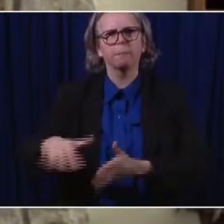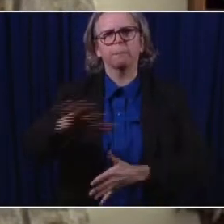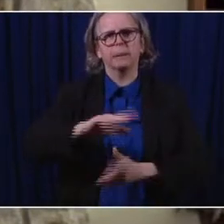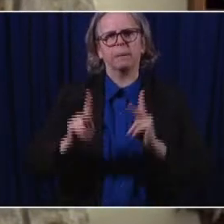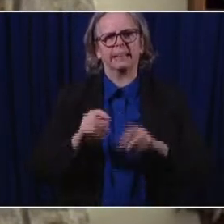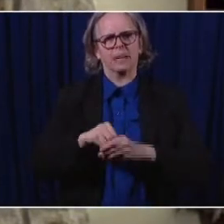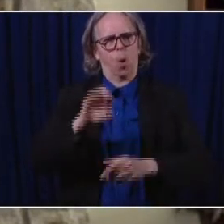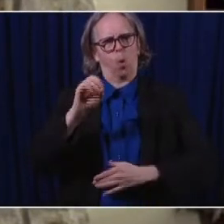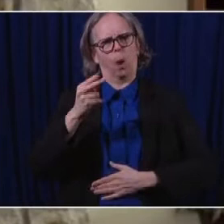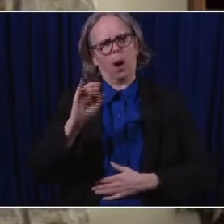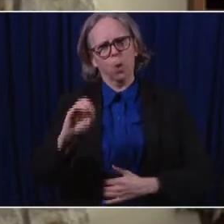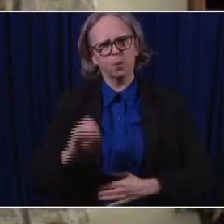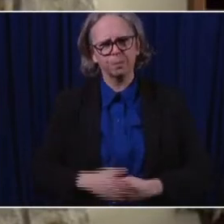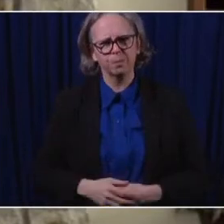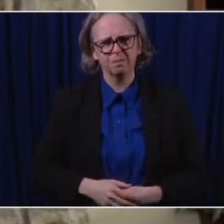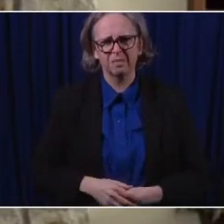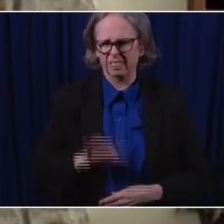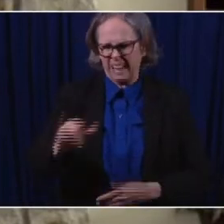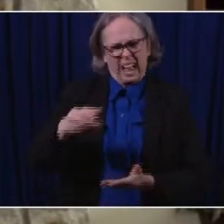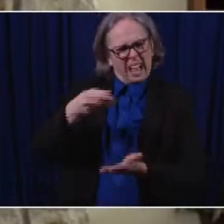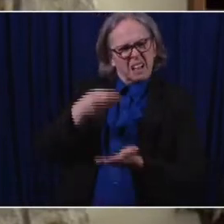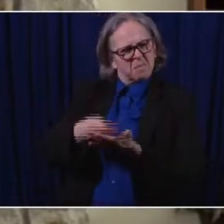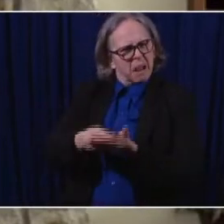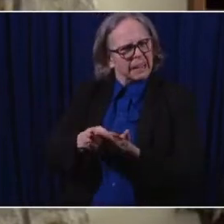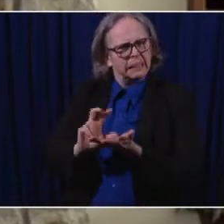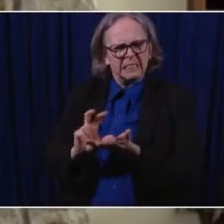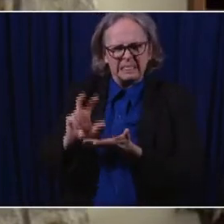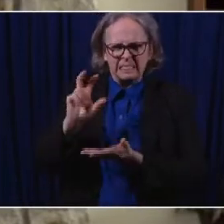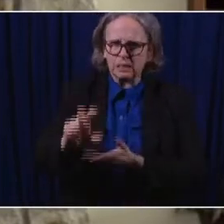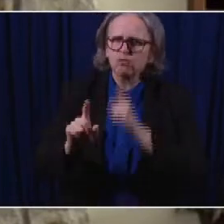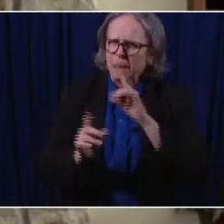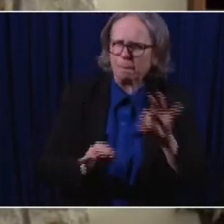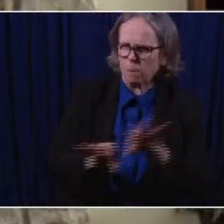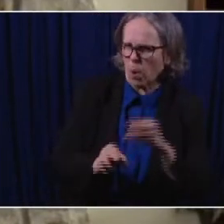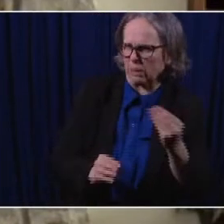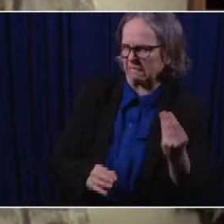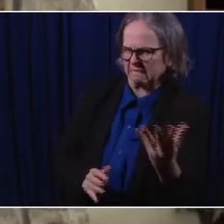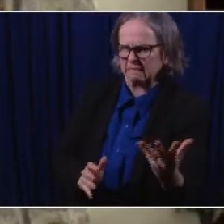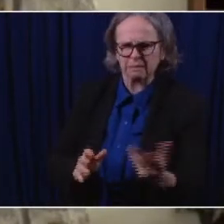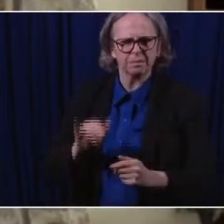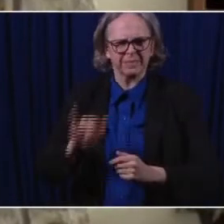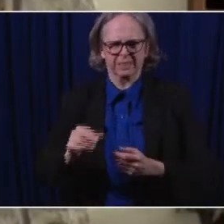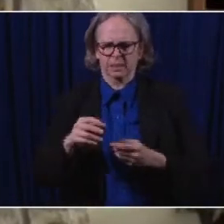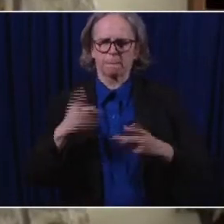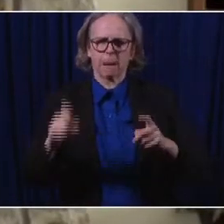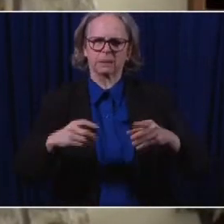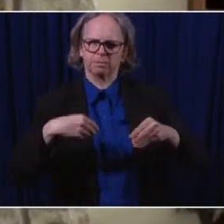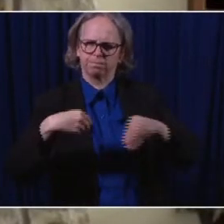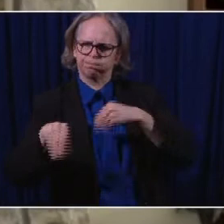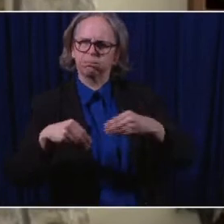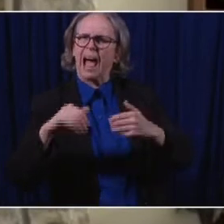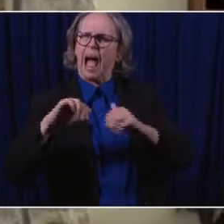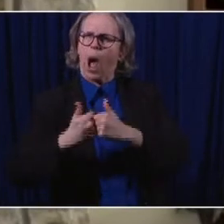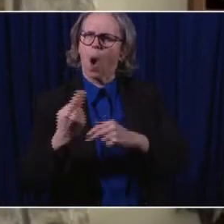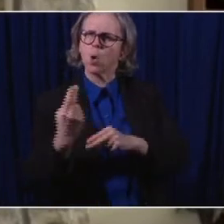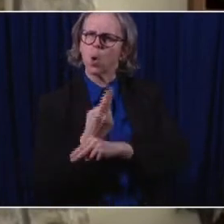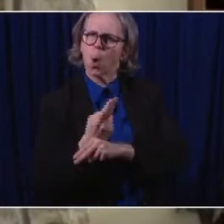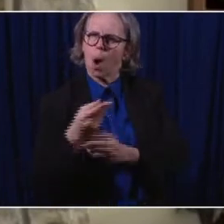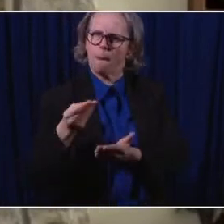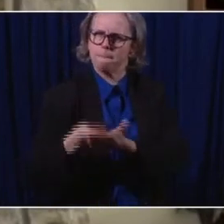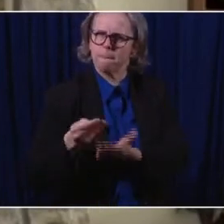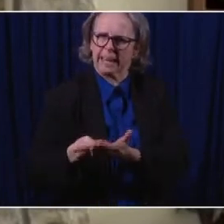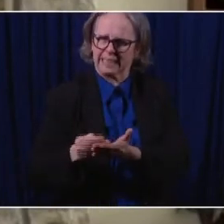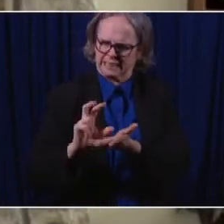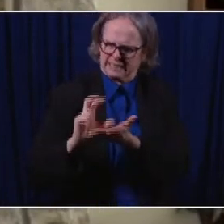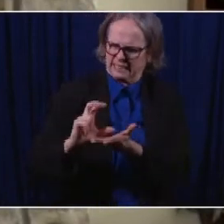that there's flexibility. As situations change, as the needs change, we want the local officials who are making these decisions